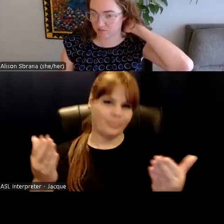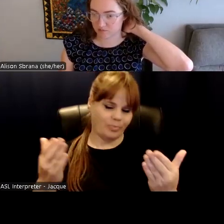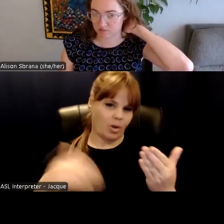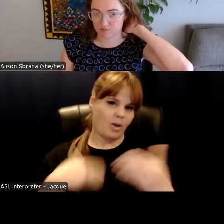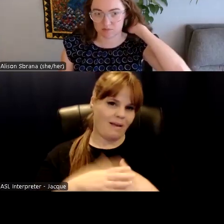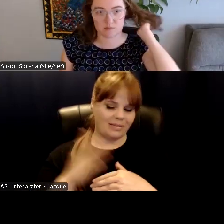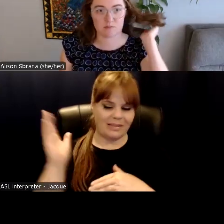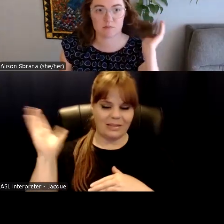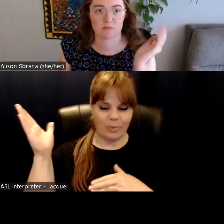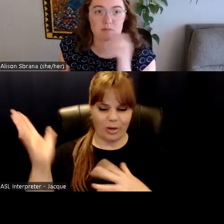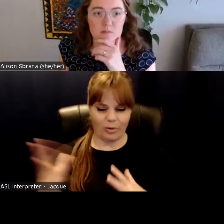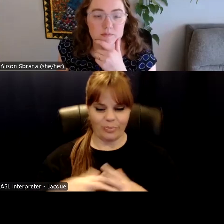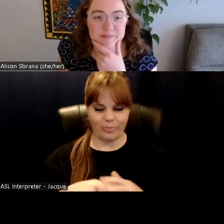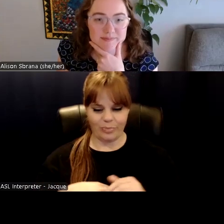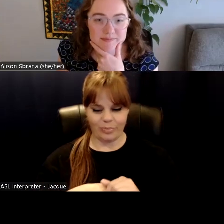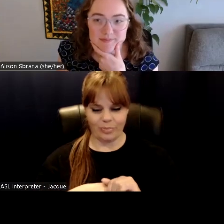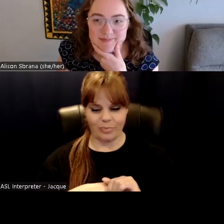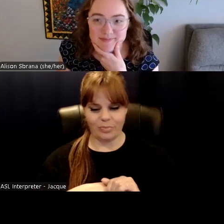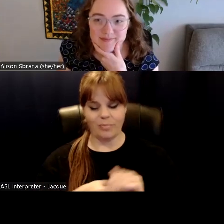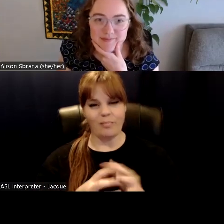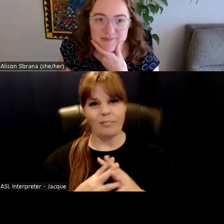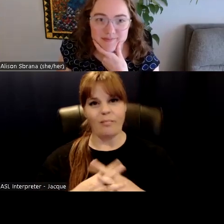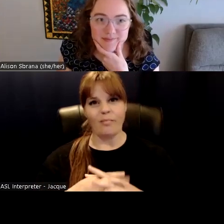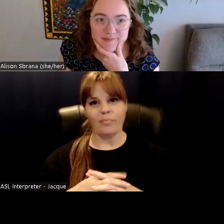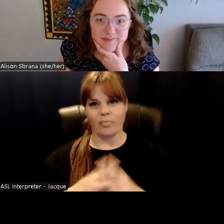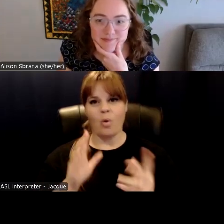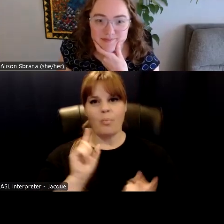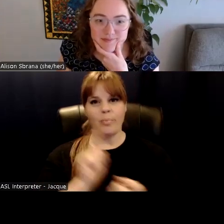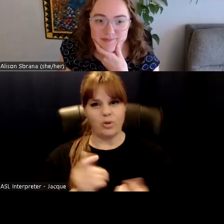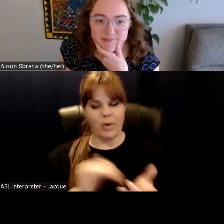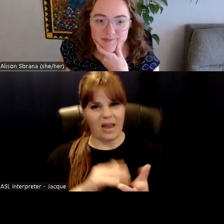speaker. So we'll meet you again after 3 minutes.